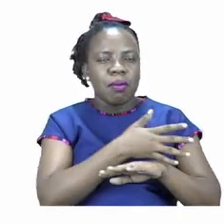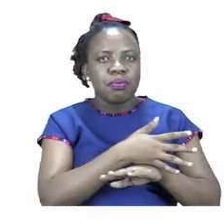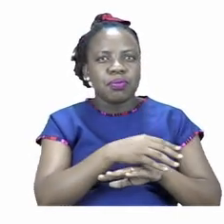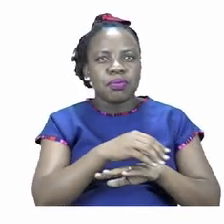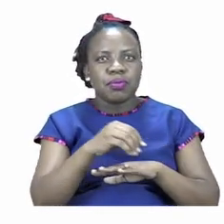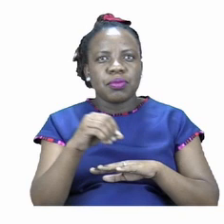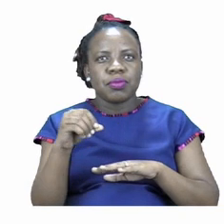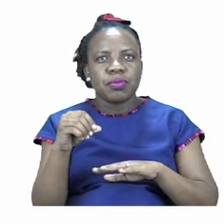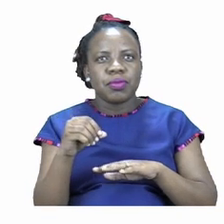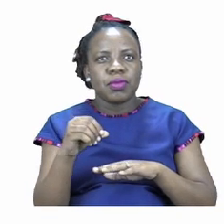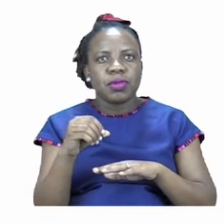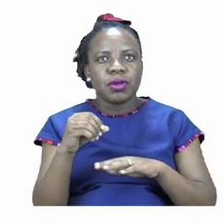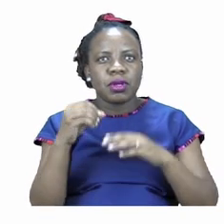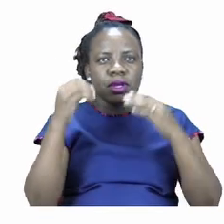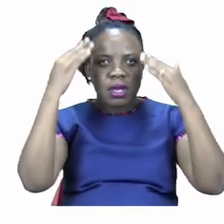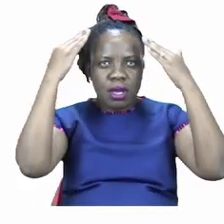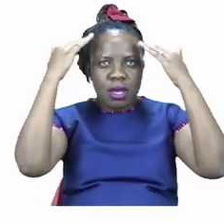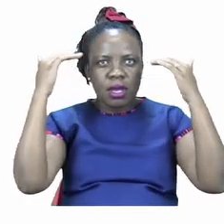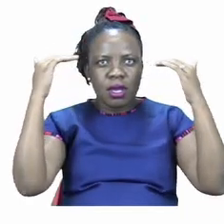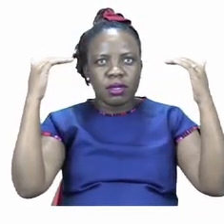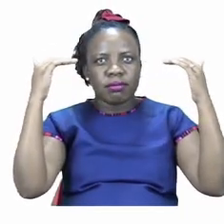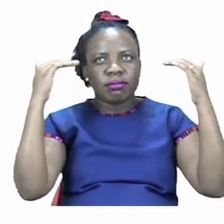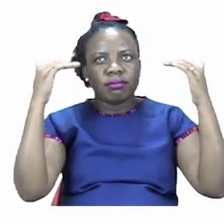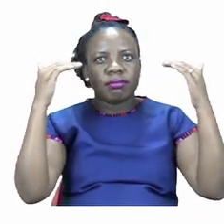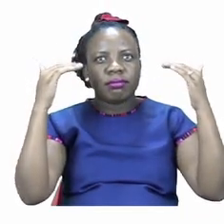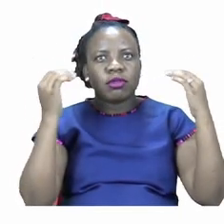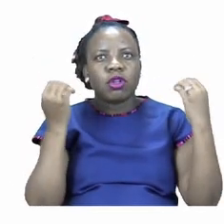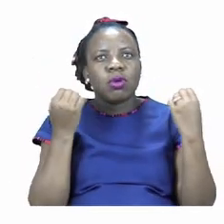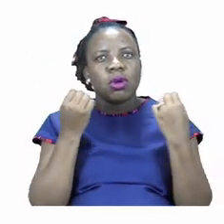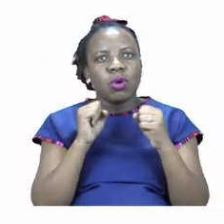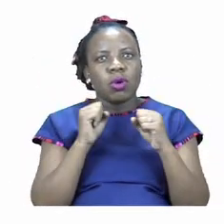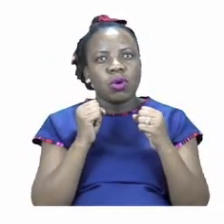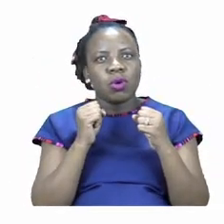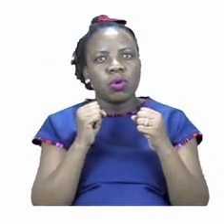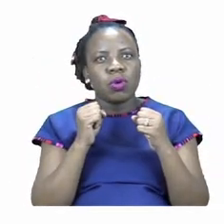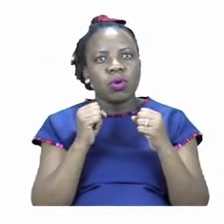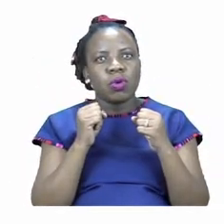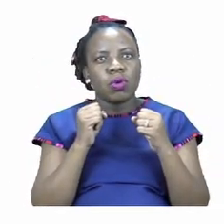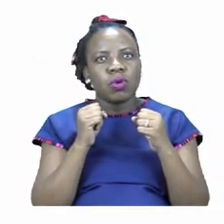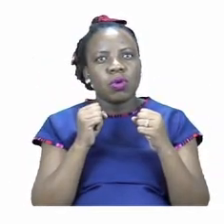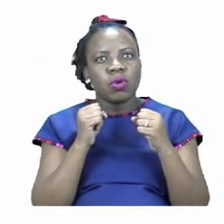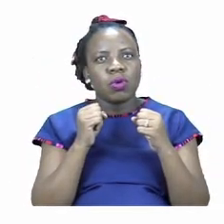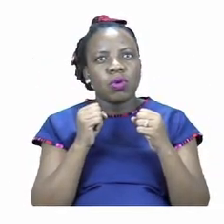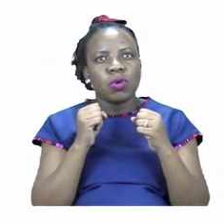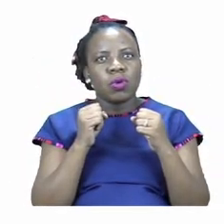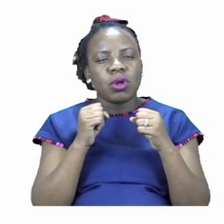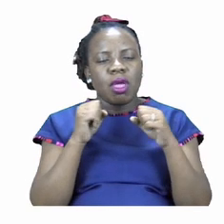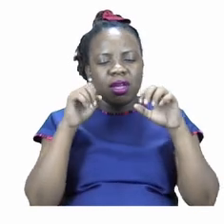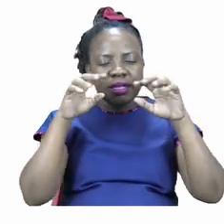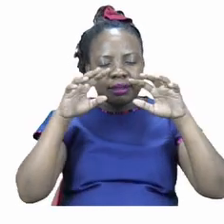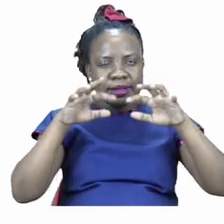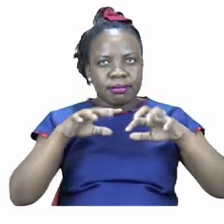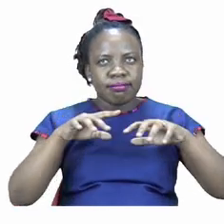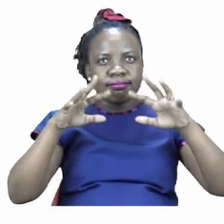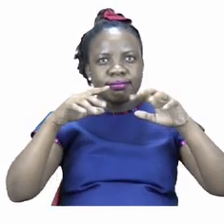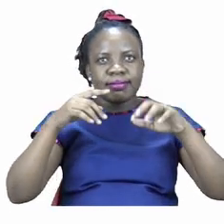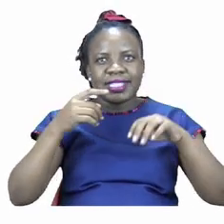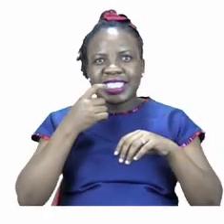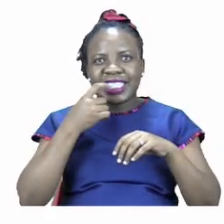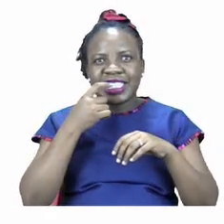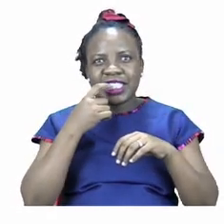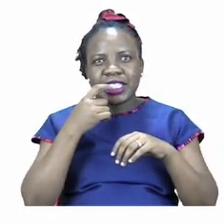beach, hat, cold, snow,